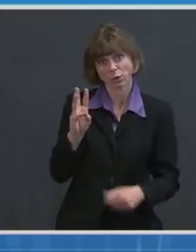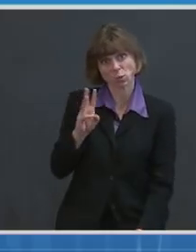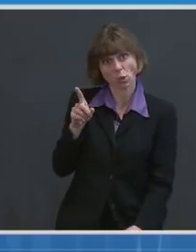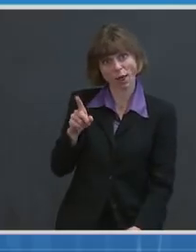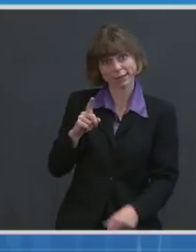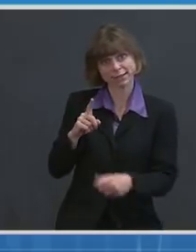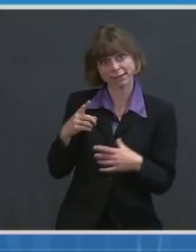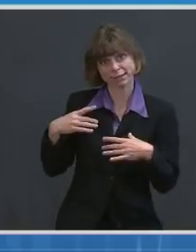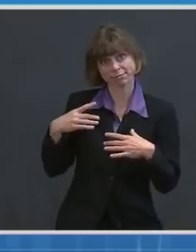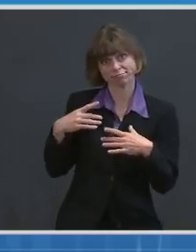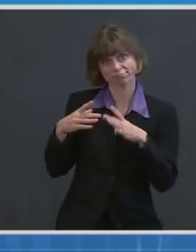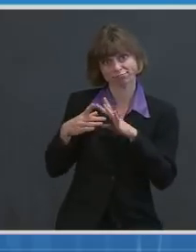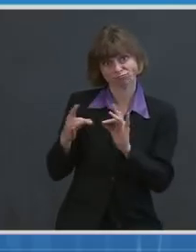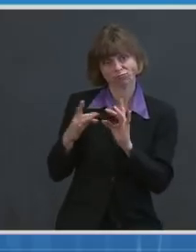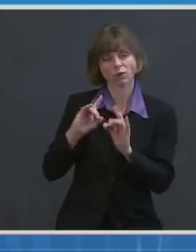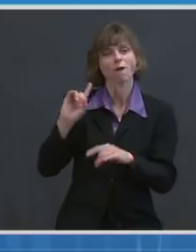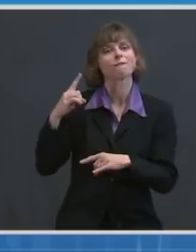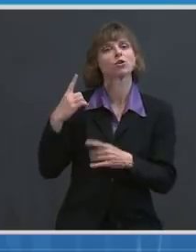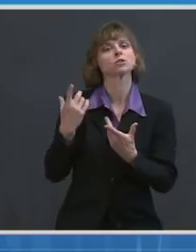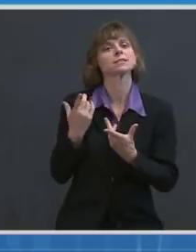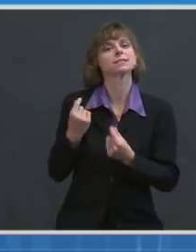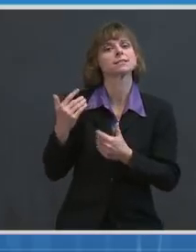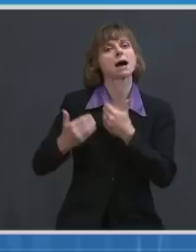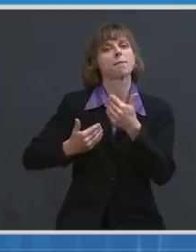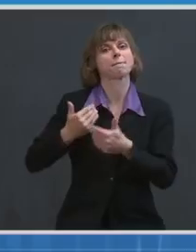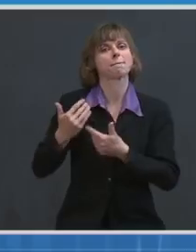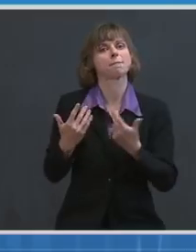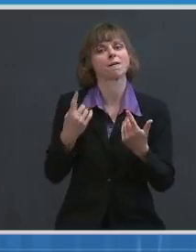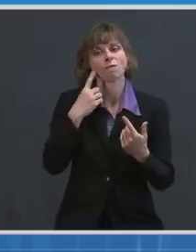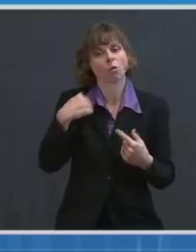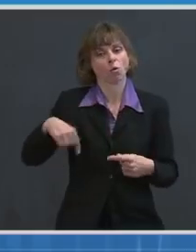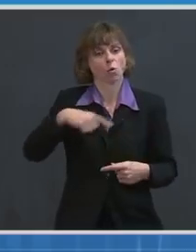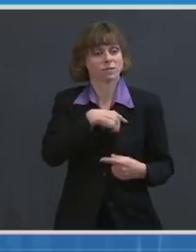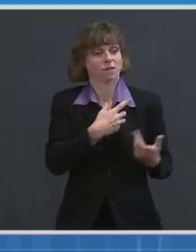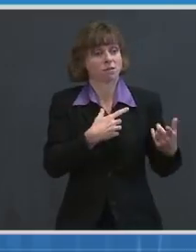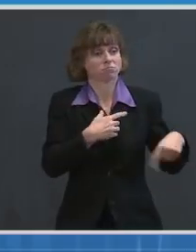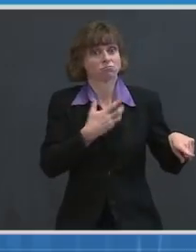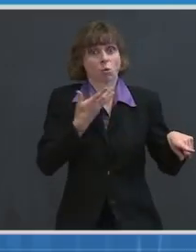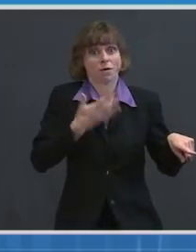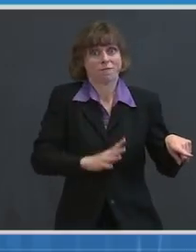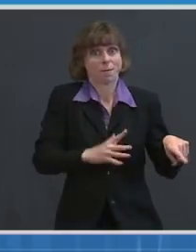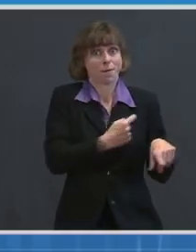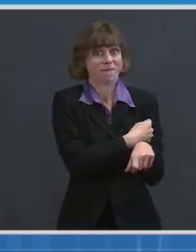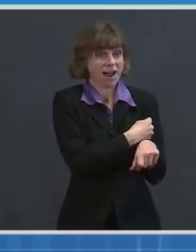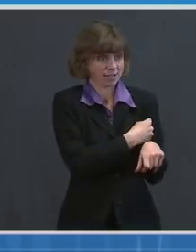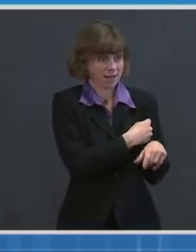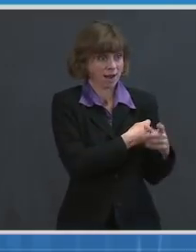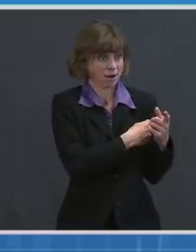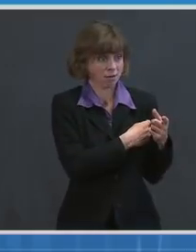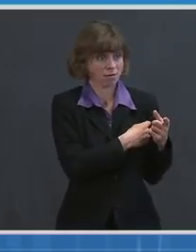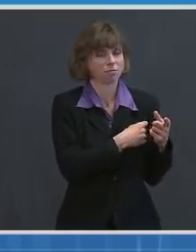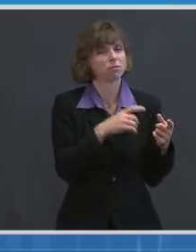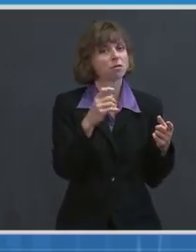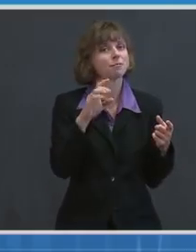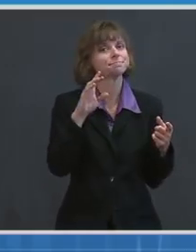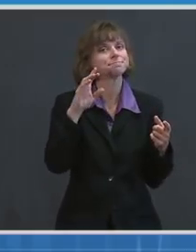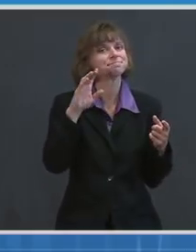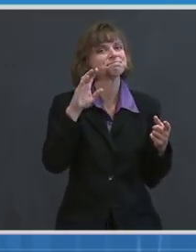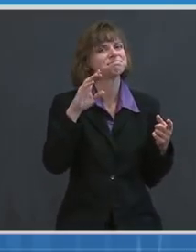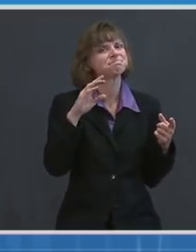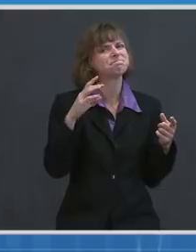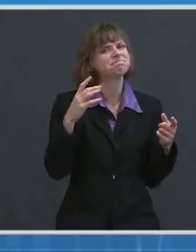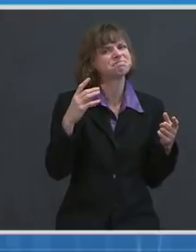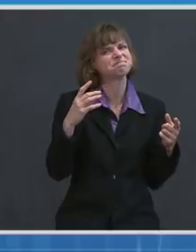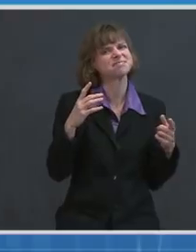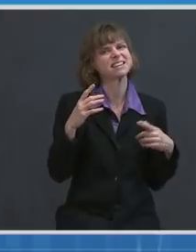first step for those of us who've been vaccinated, and I think it's important to note